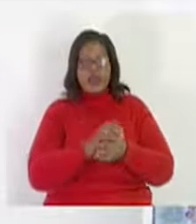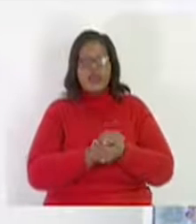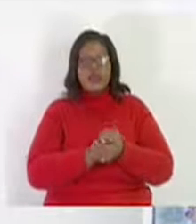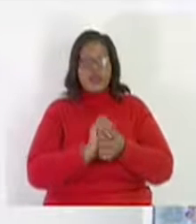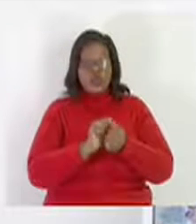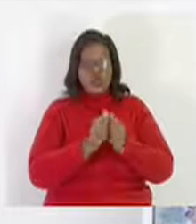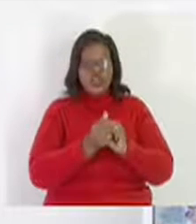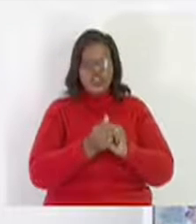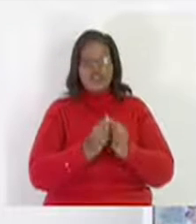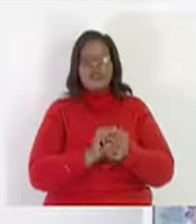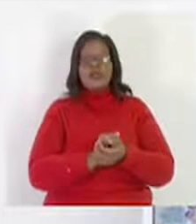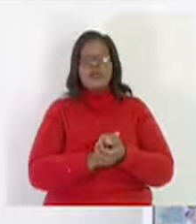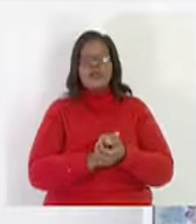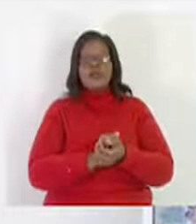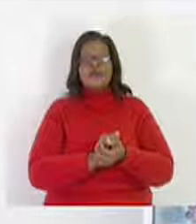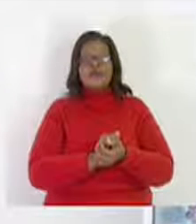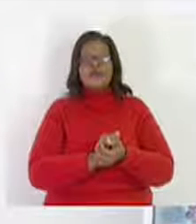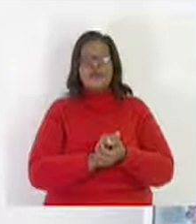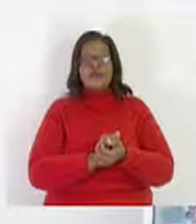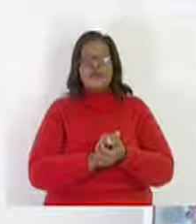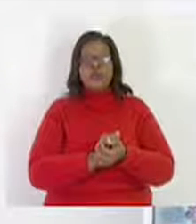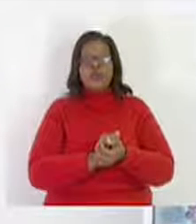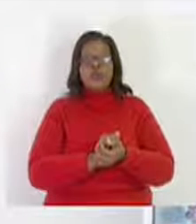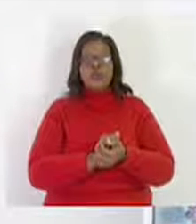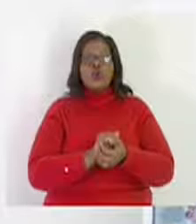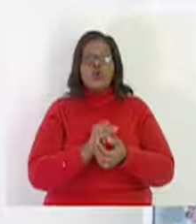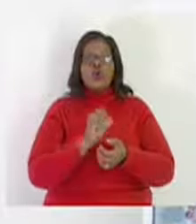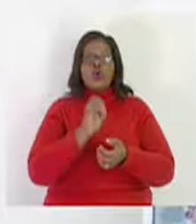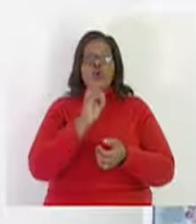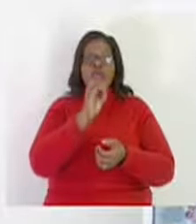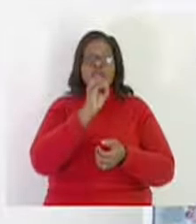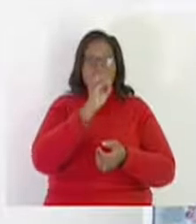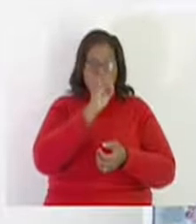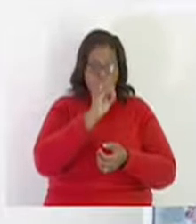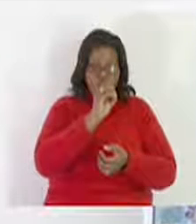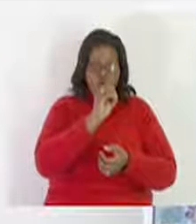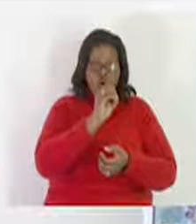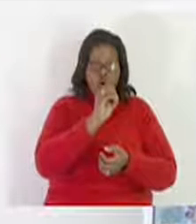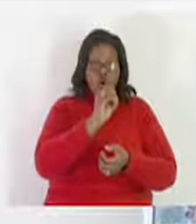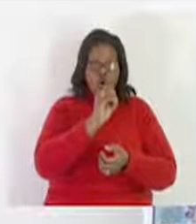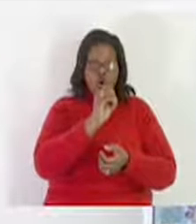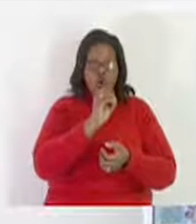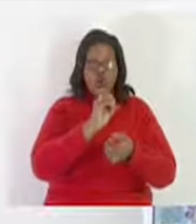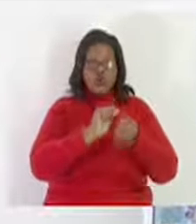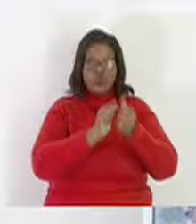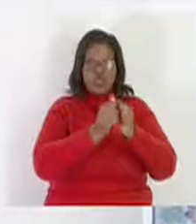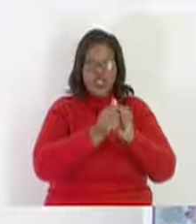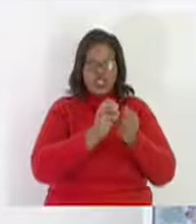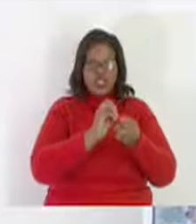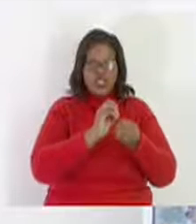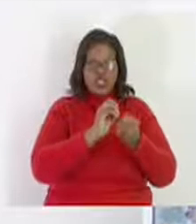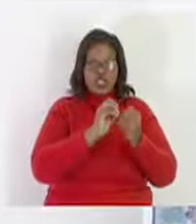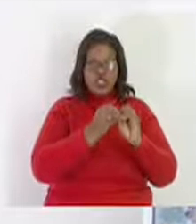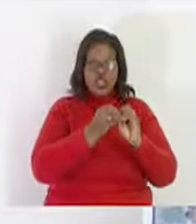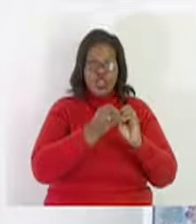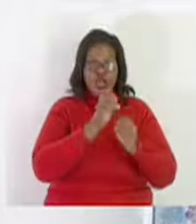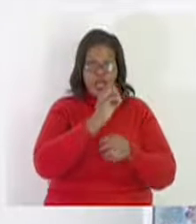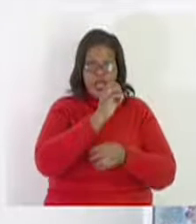change 0. And 0, by changing 0, we are adding